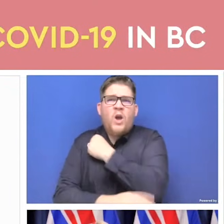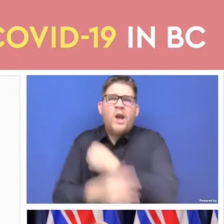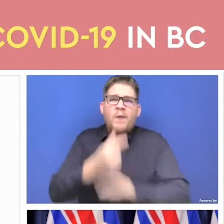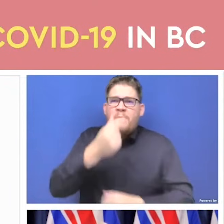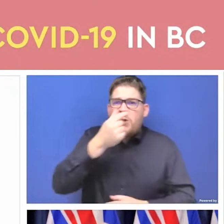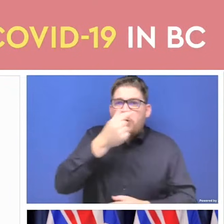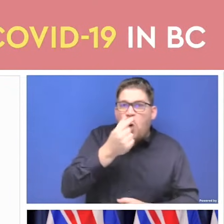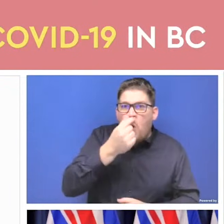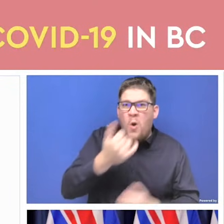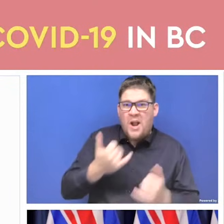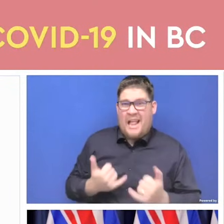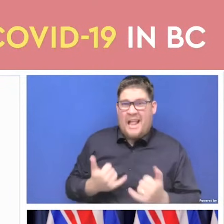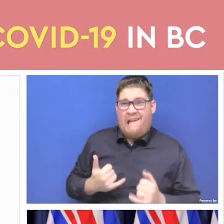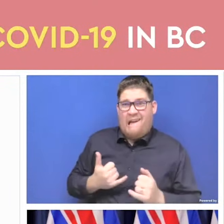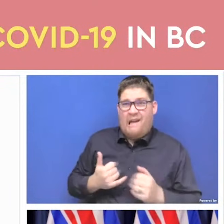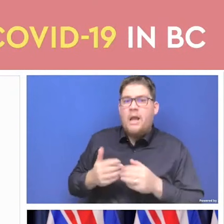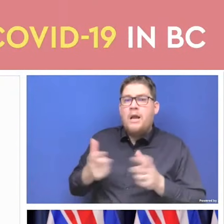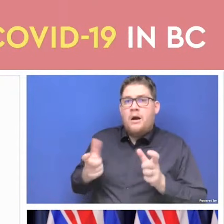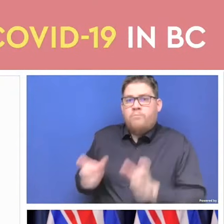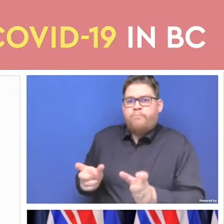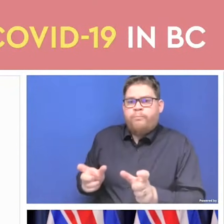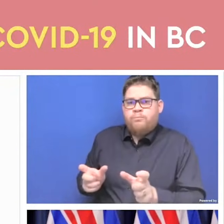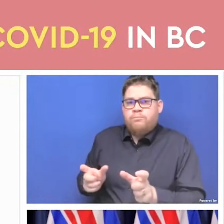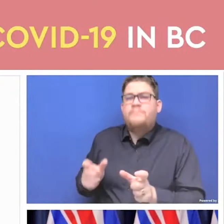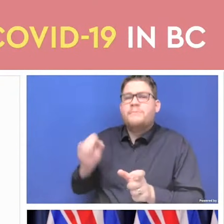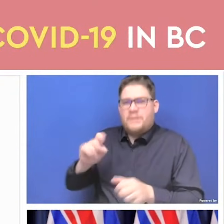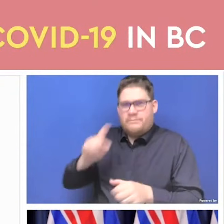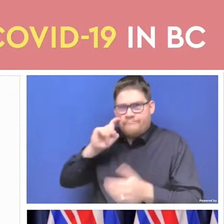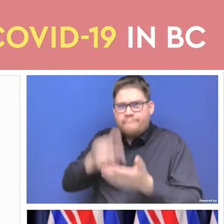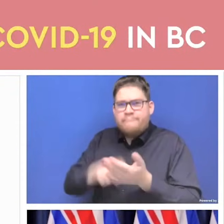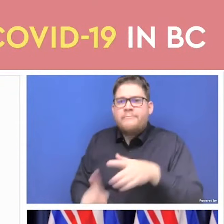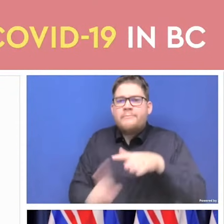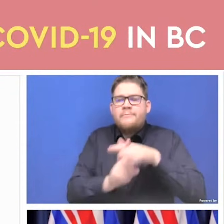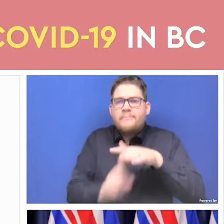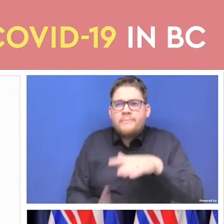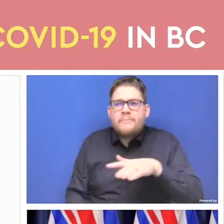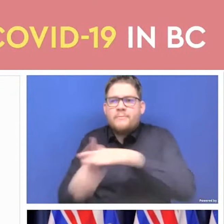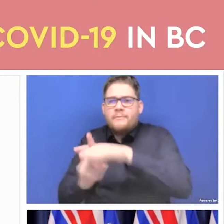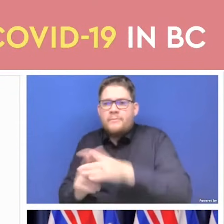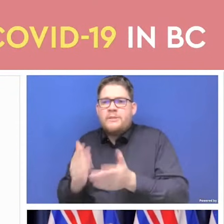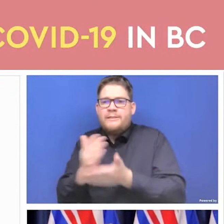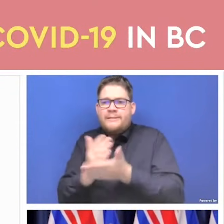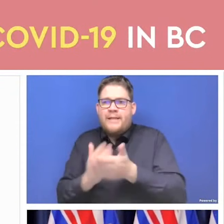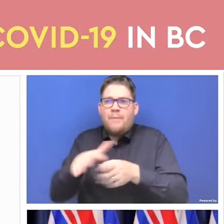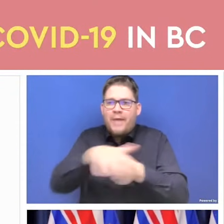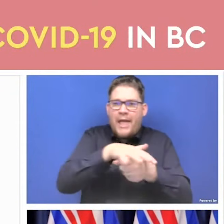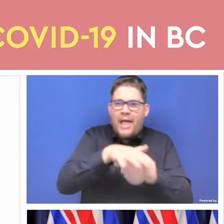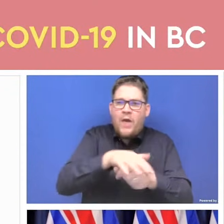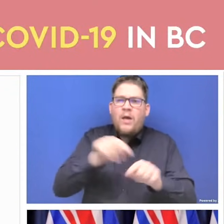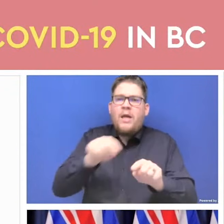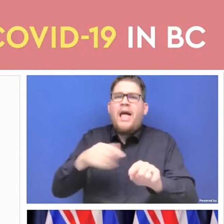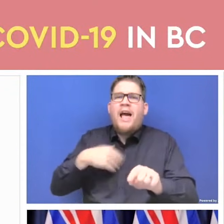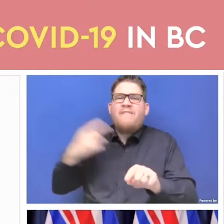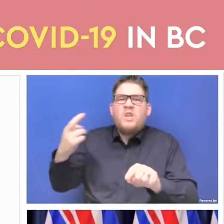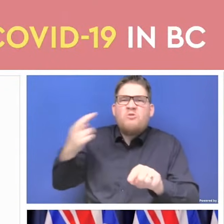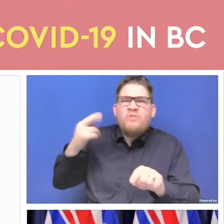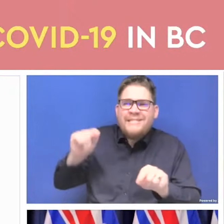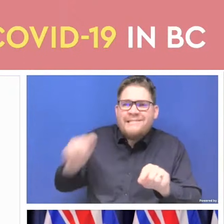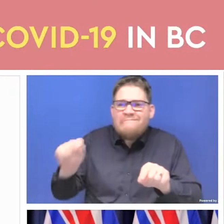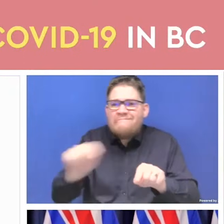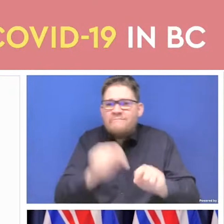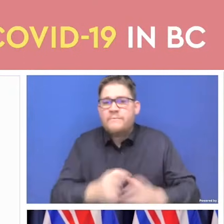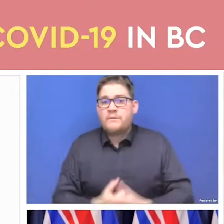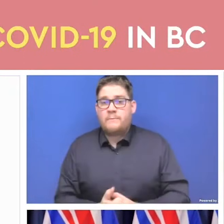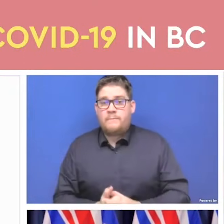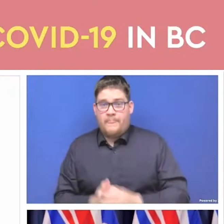populations and under certain conditions. And so we know now that adding an extra dose can make a difference,